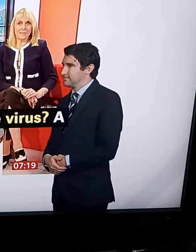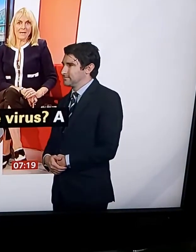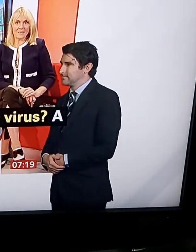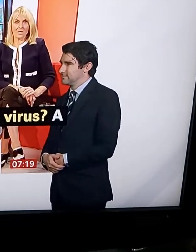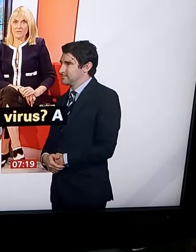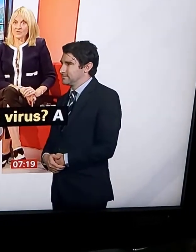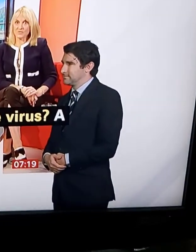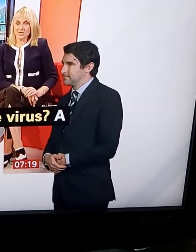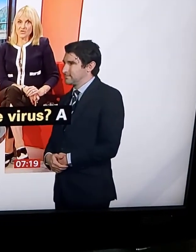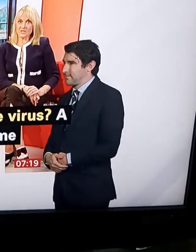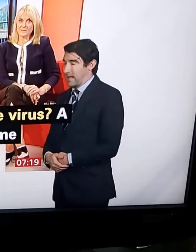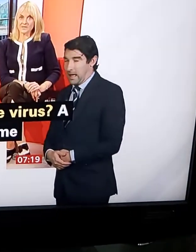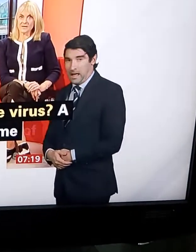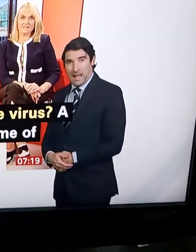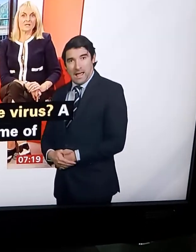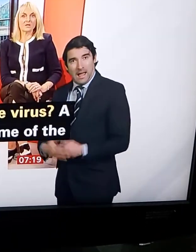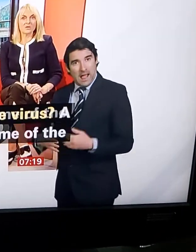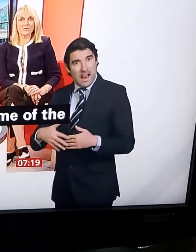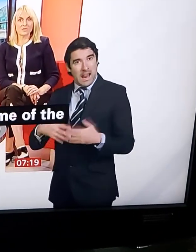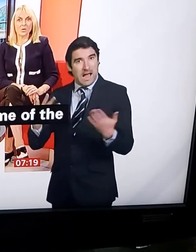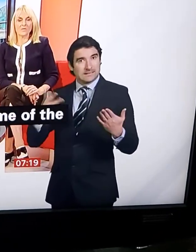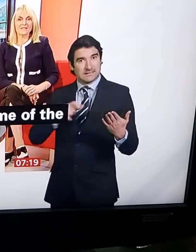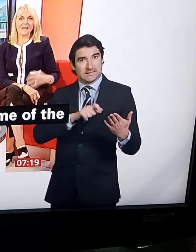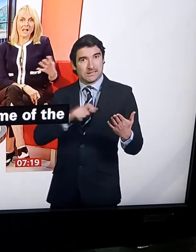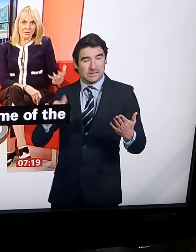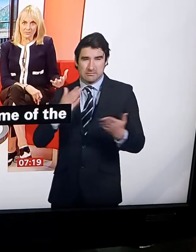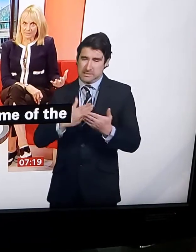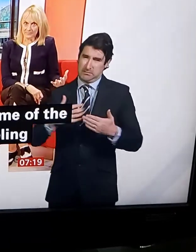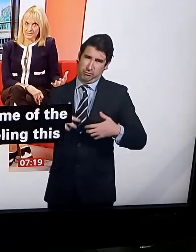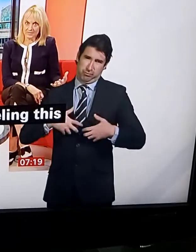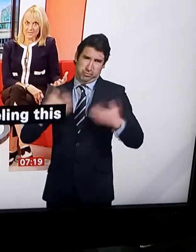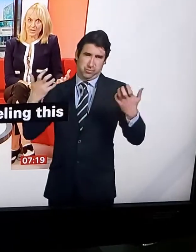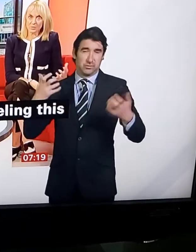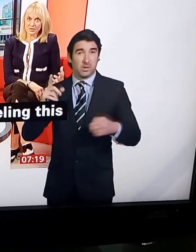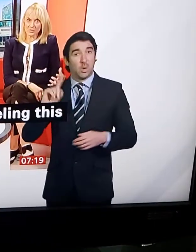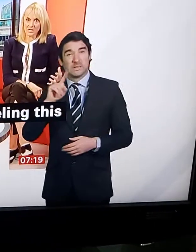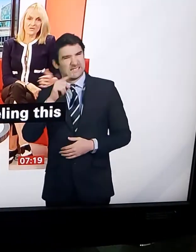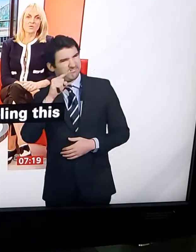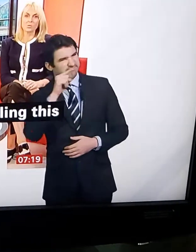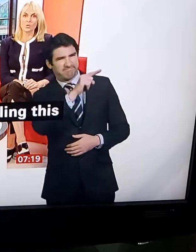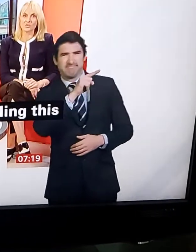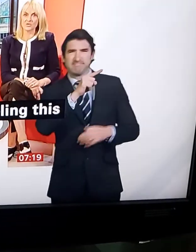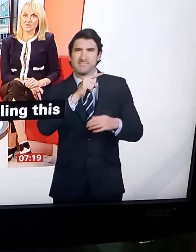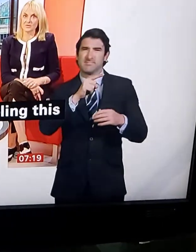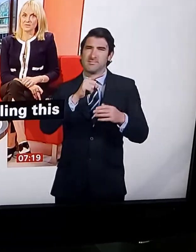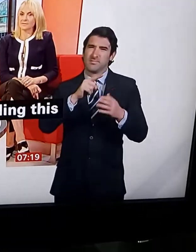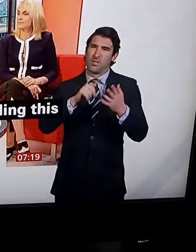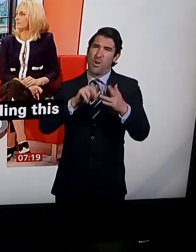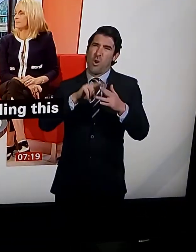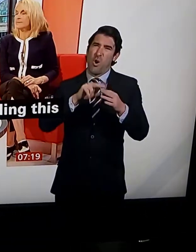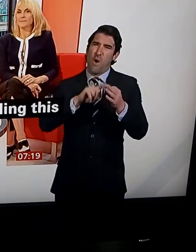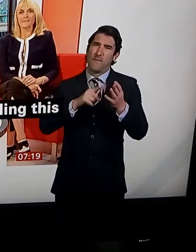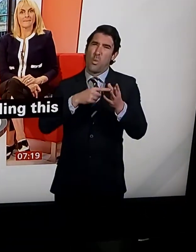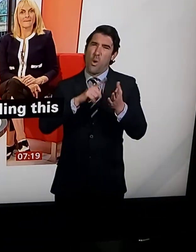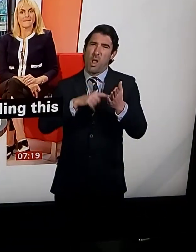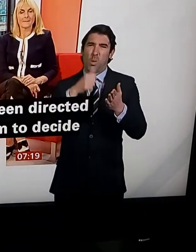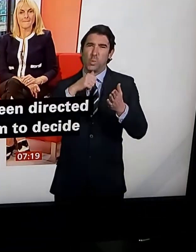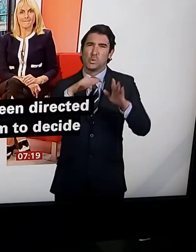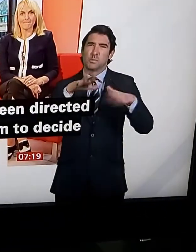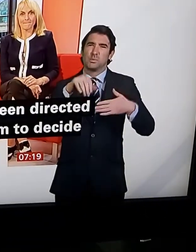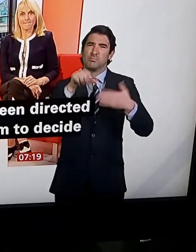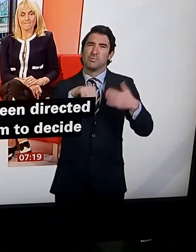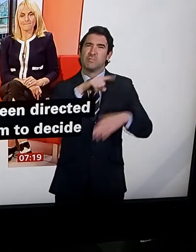the anger and frustration has been directed at the use of this algorithm to decide which grades to award to students. You'll know, won't you, that it